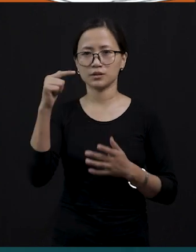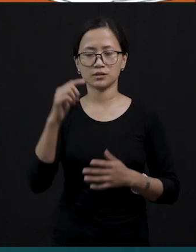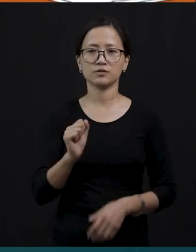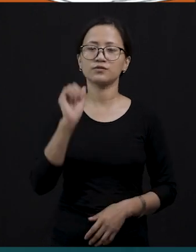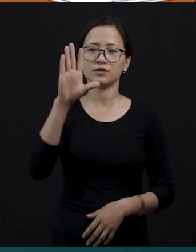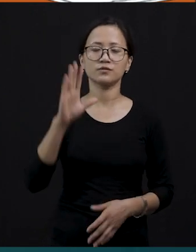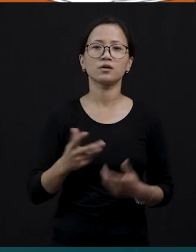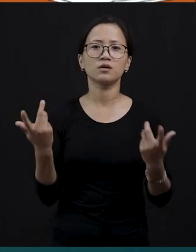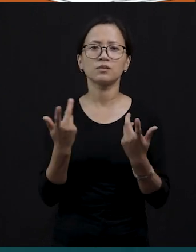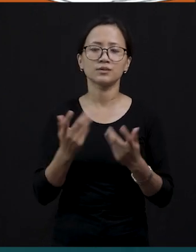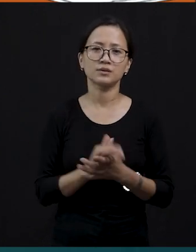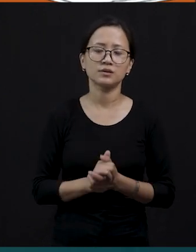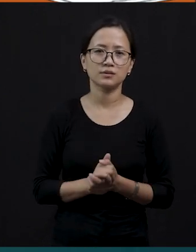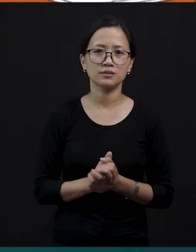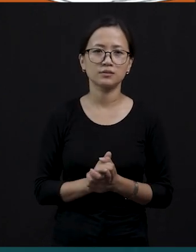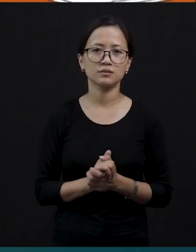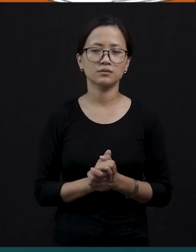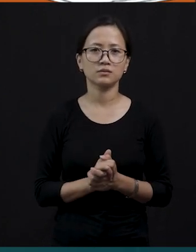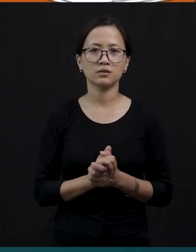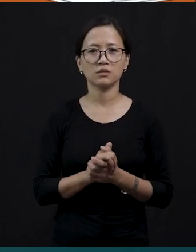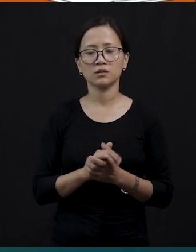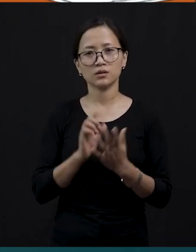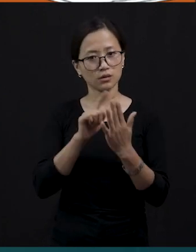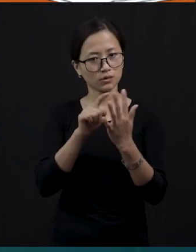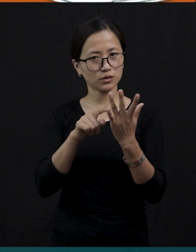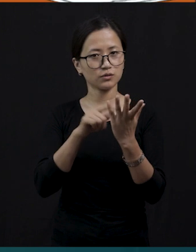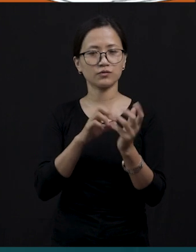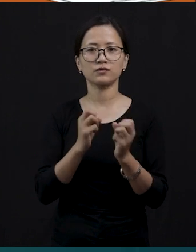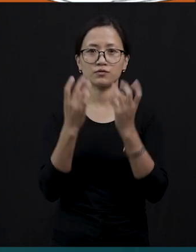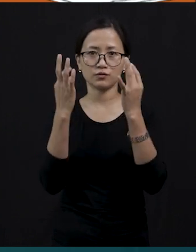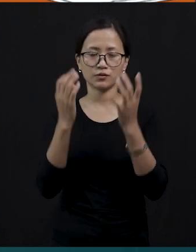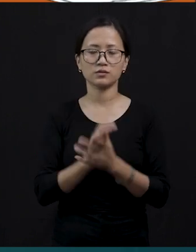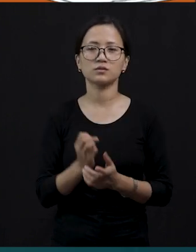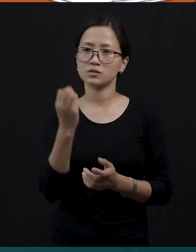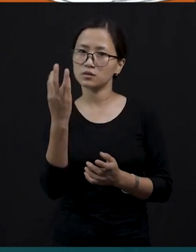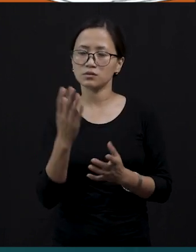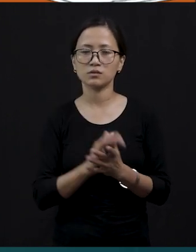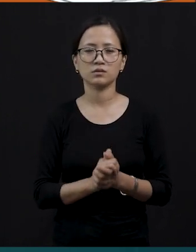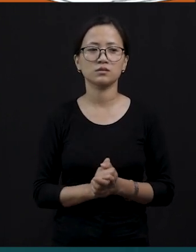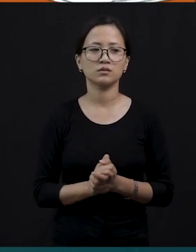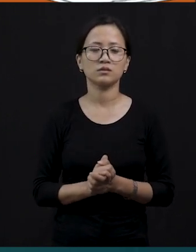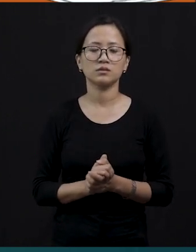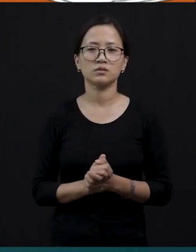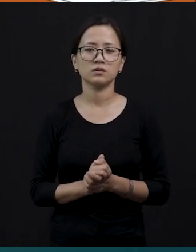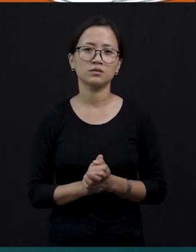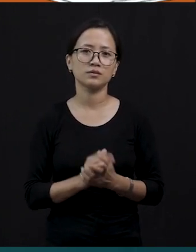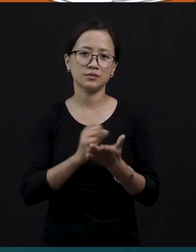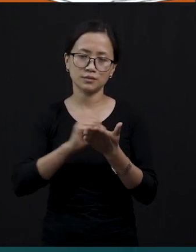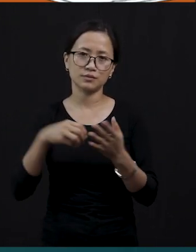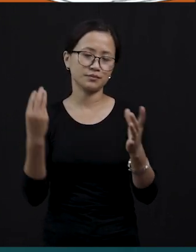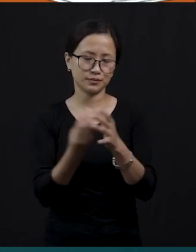minus 5. How much it will be? Take your fingers and count it. Minus it. Take your pencil. Let's